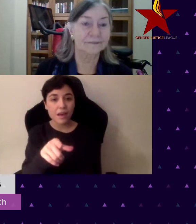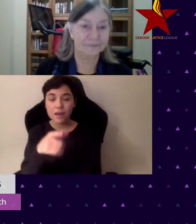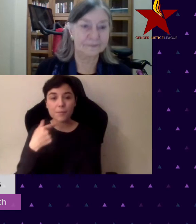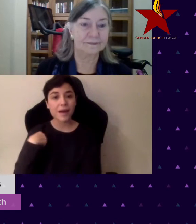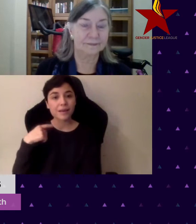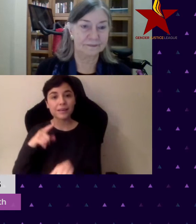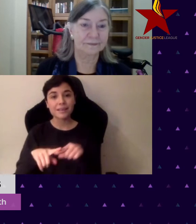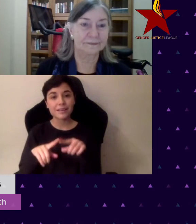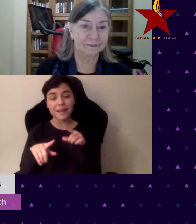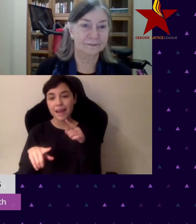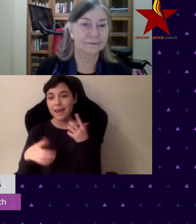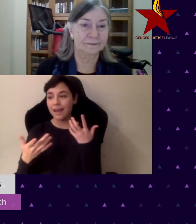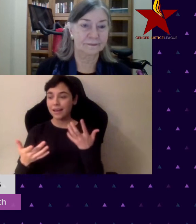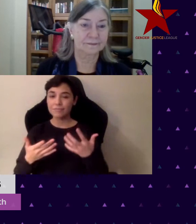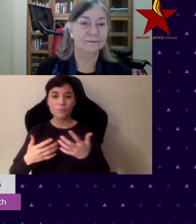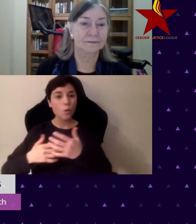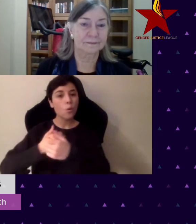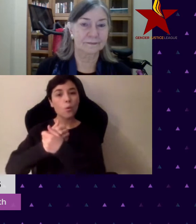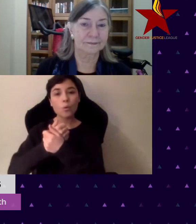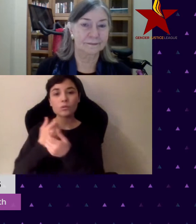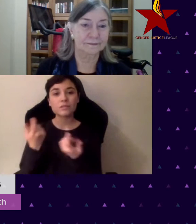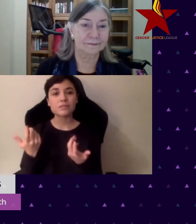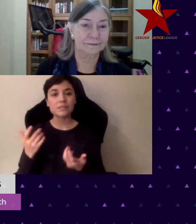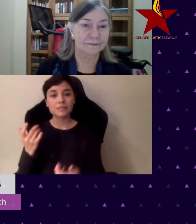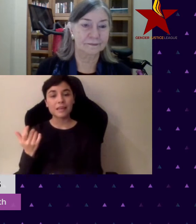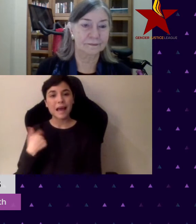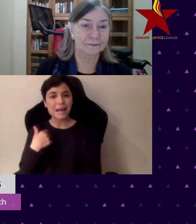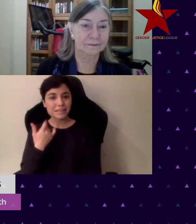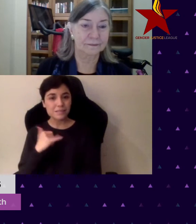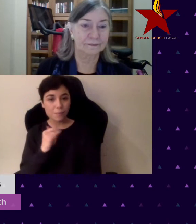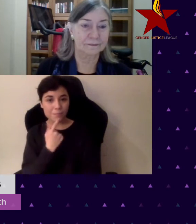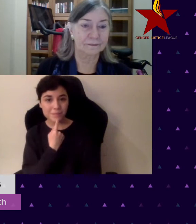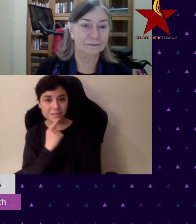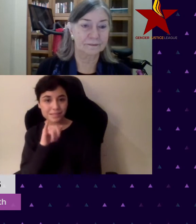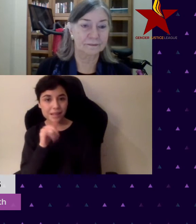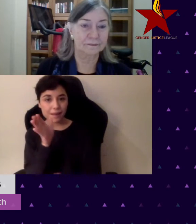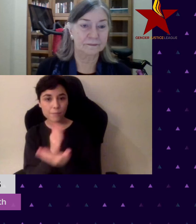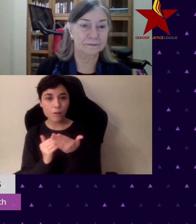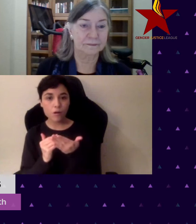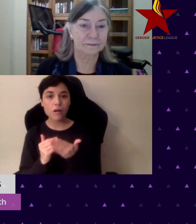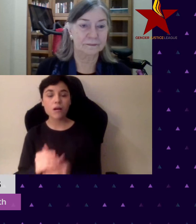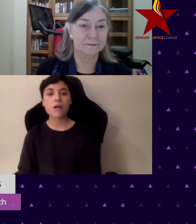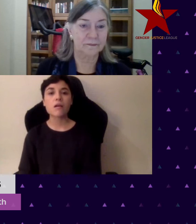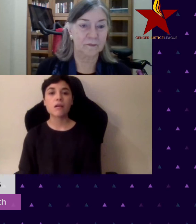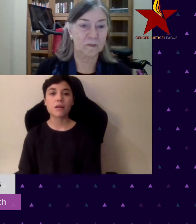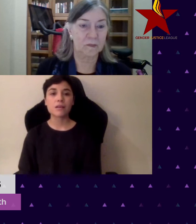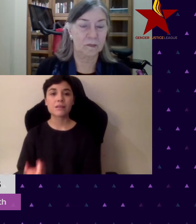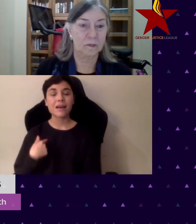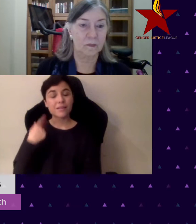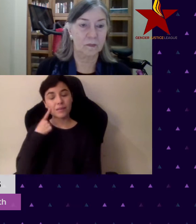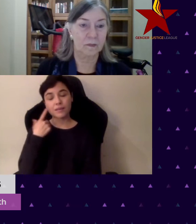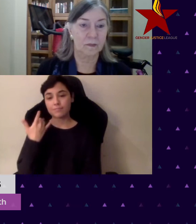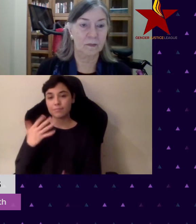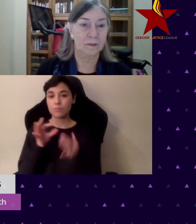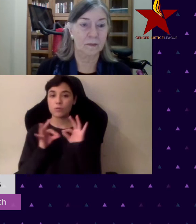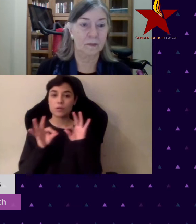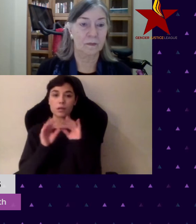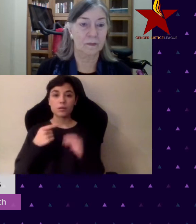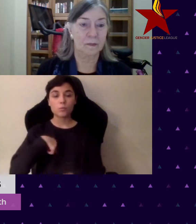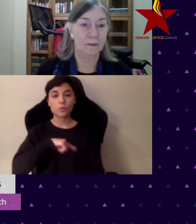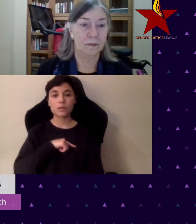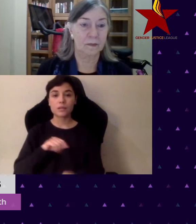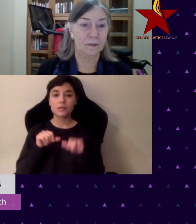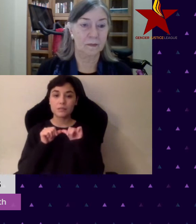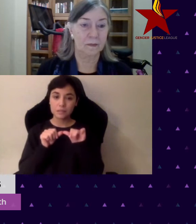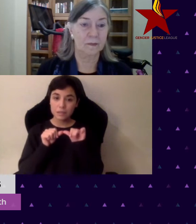sense. So I'm missing out on that doing telehealth stuff now. But I feel like we just need to continue having these discussions. Even if we've got that